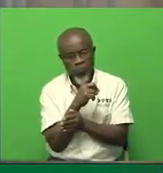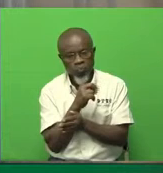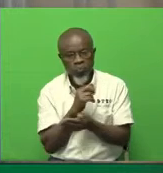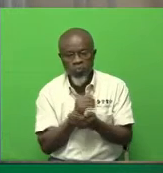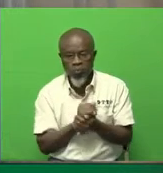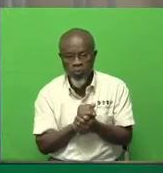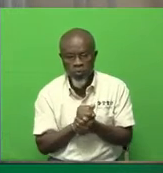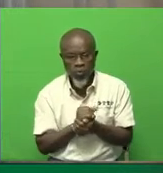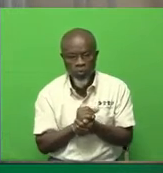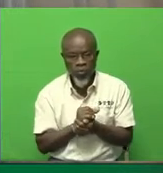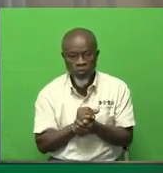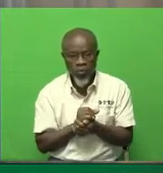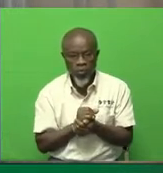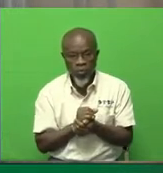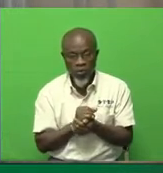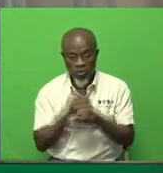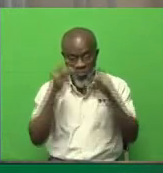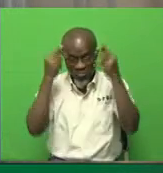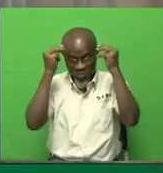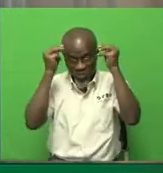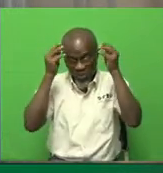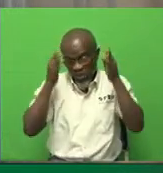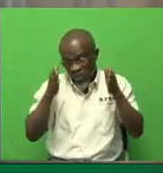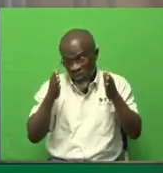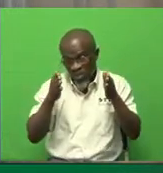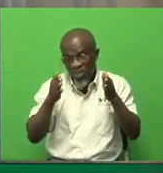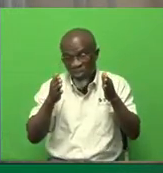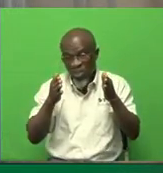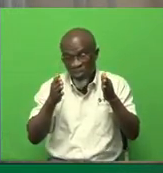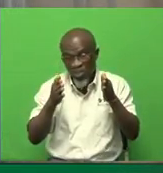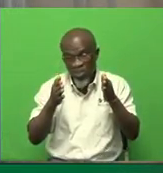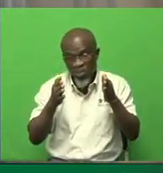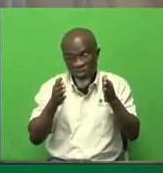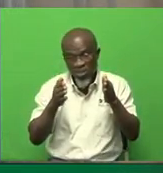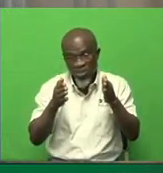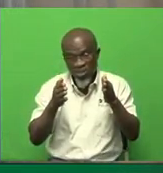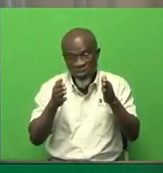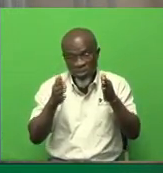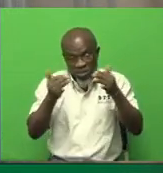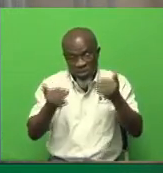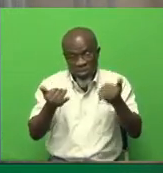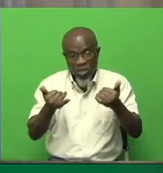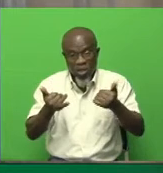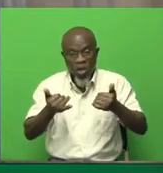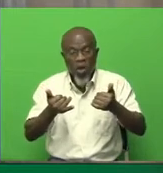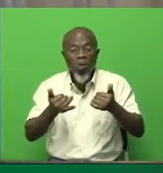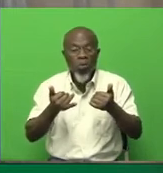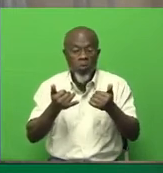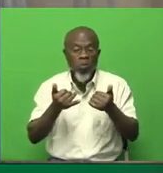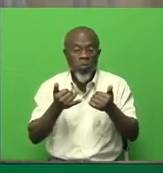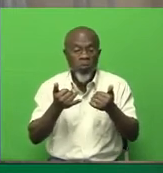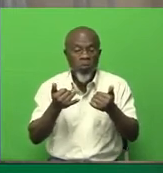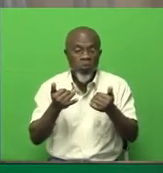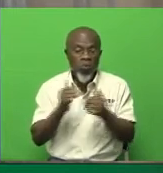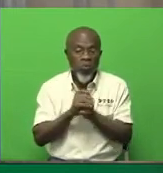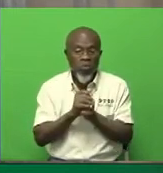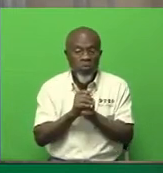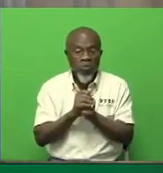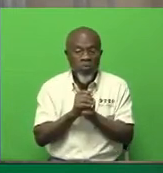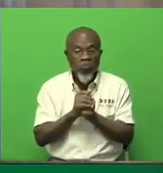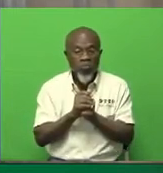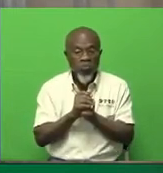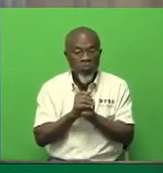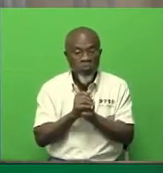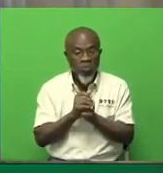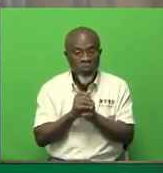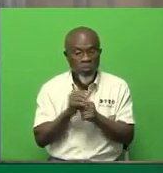I mean it says Master the art of what is referred to by the techies unlike a slick beat and this is true in this era